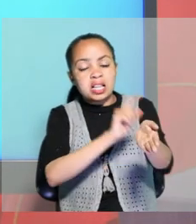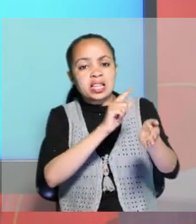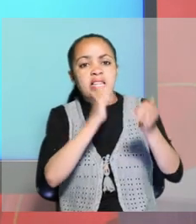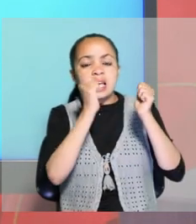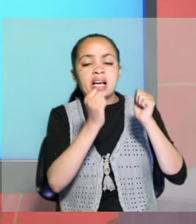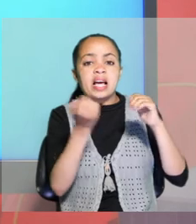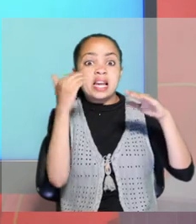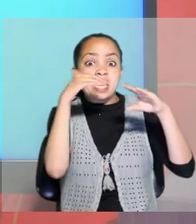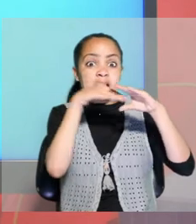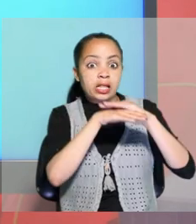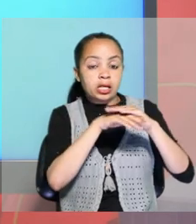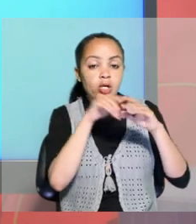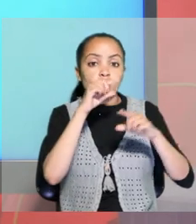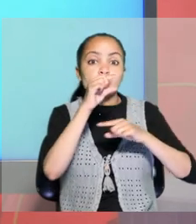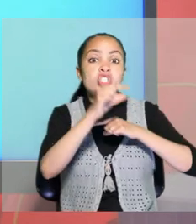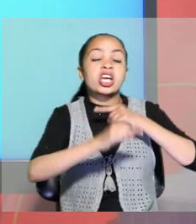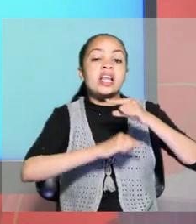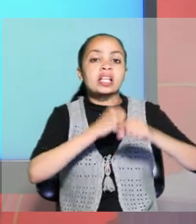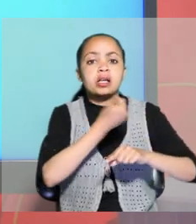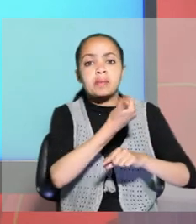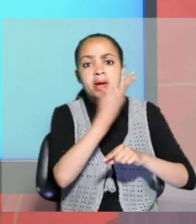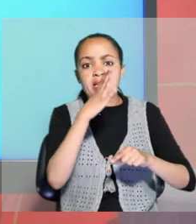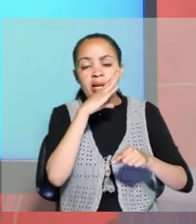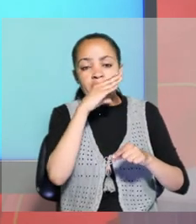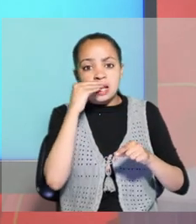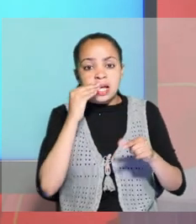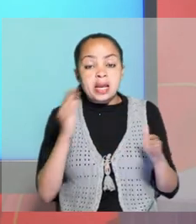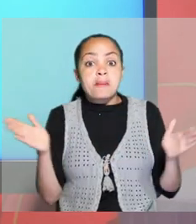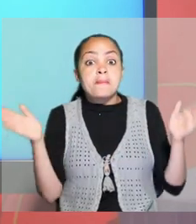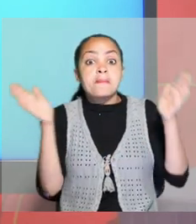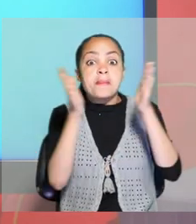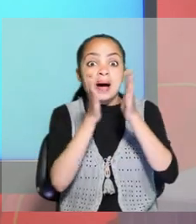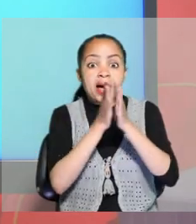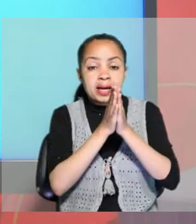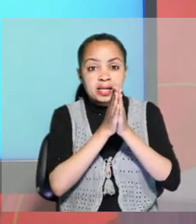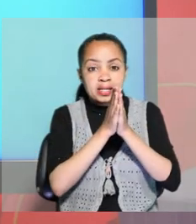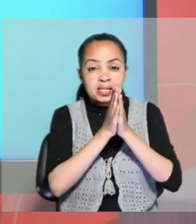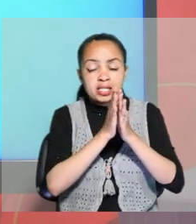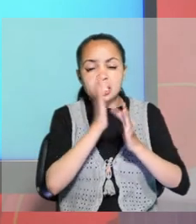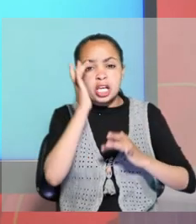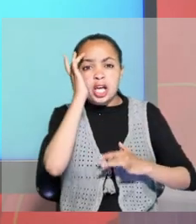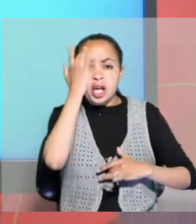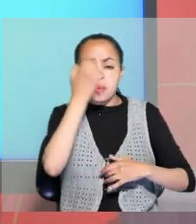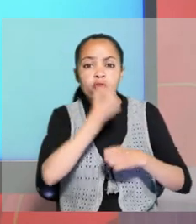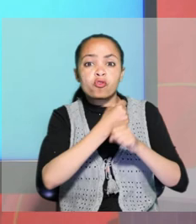can enter with that of their genetic material and binds at immune-forming cell.